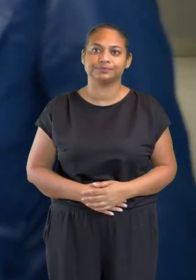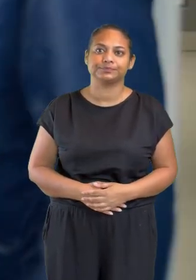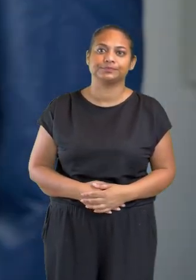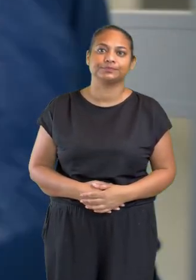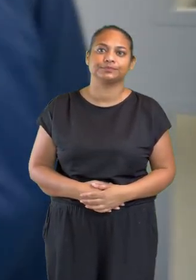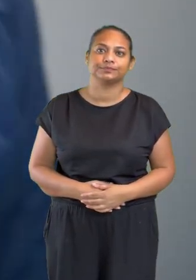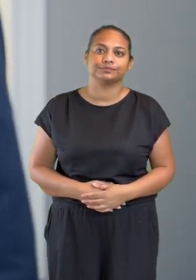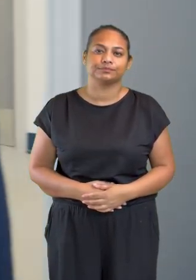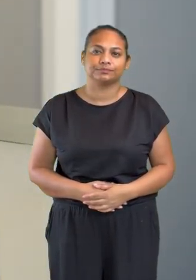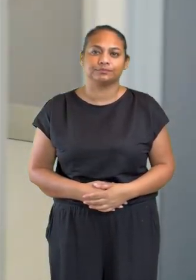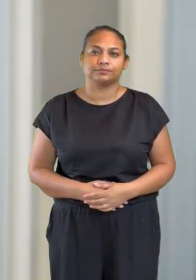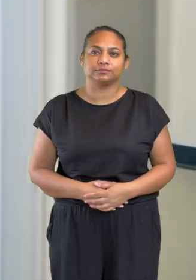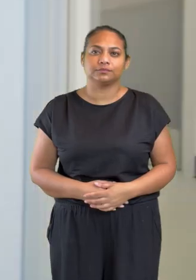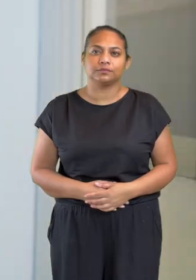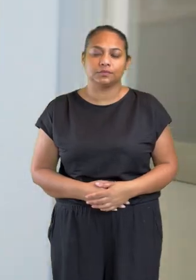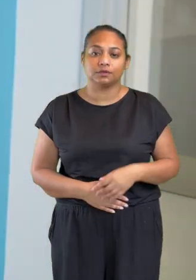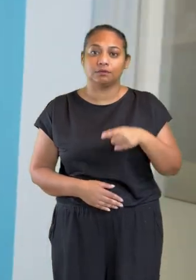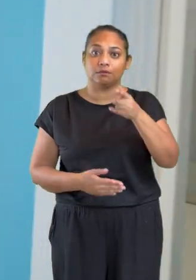screening.